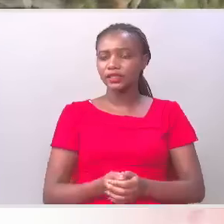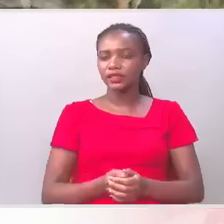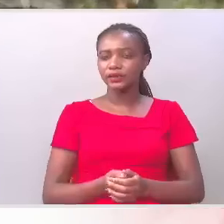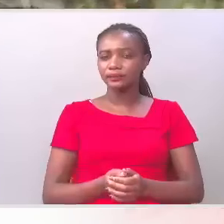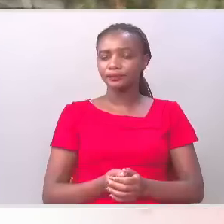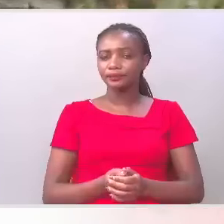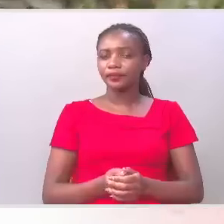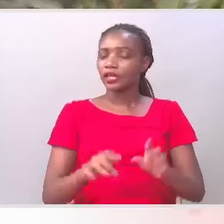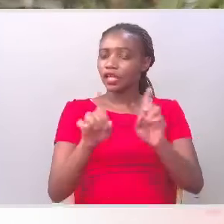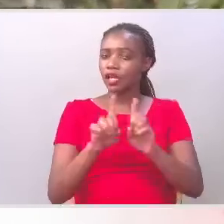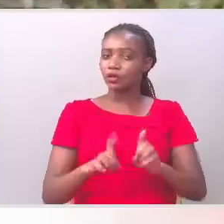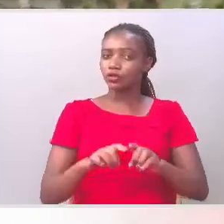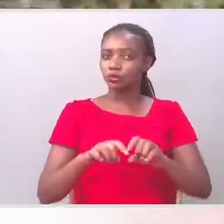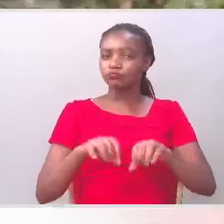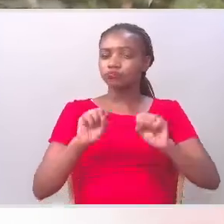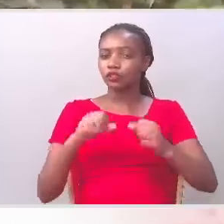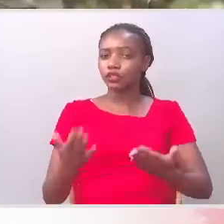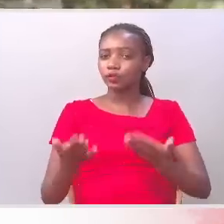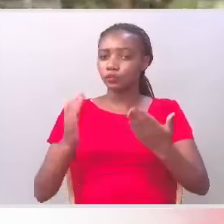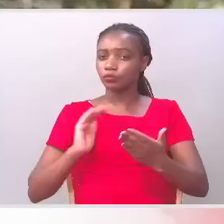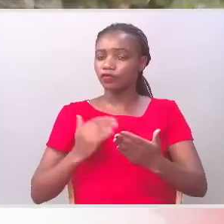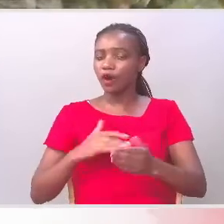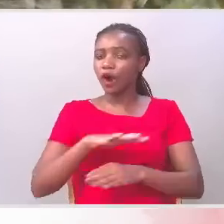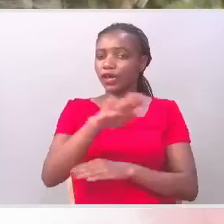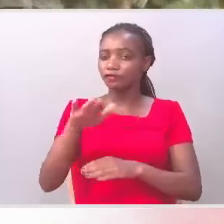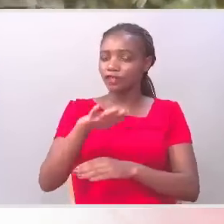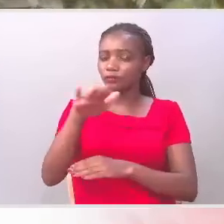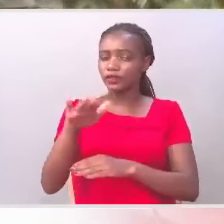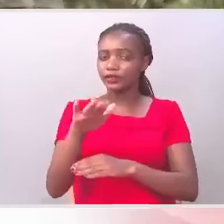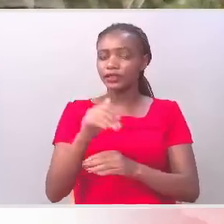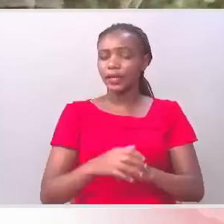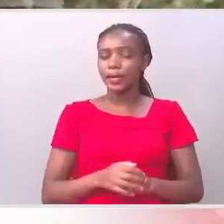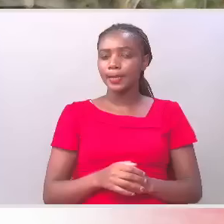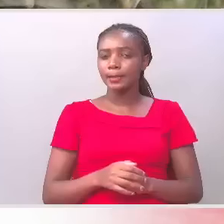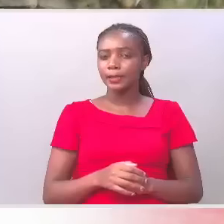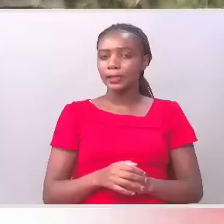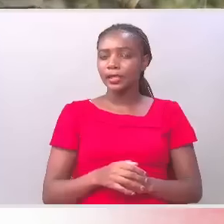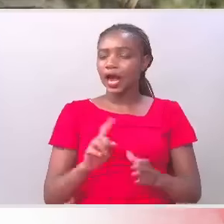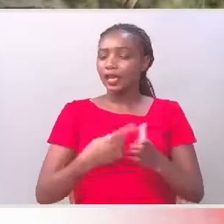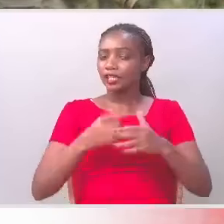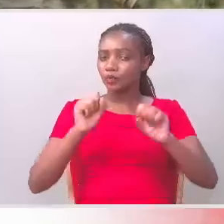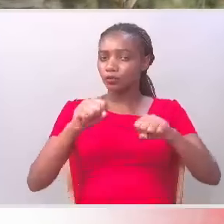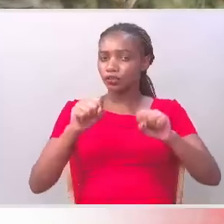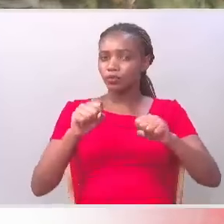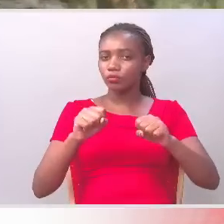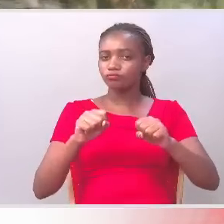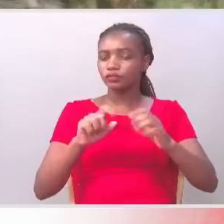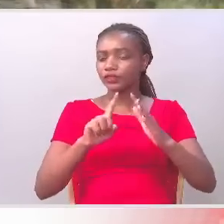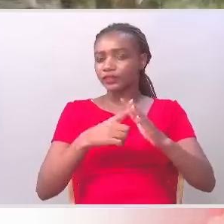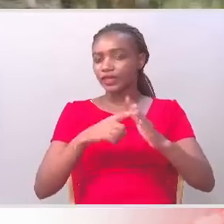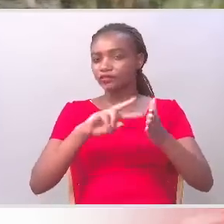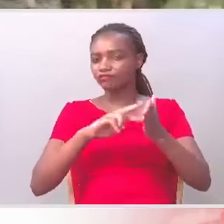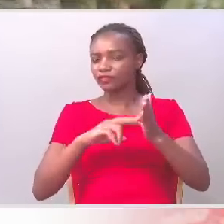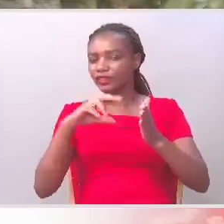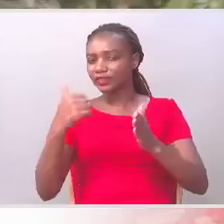for engagement into the environment by the Cactus protocols in Nairobi, and we'll be releasing that cochineal bug